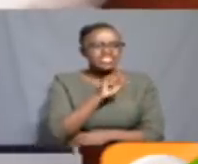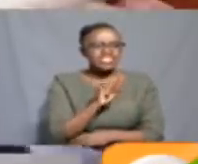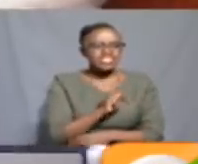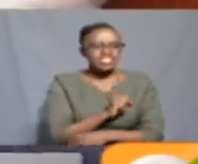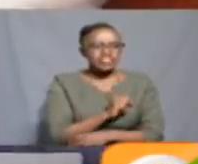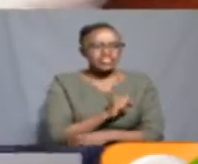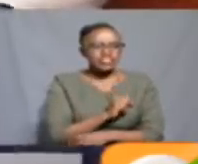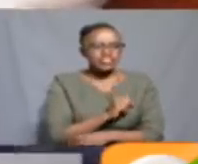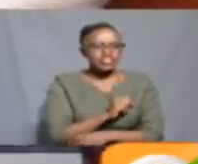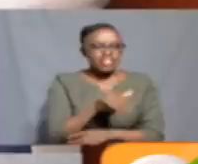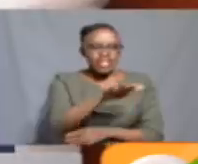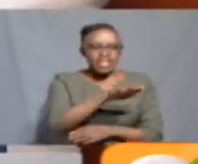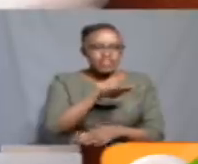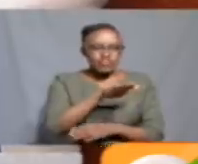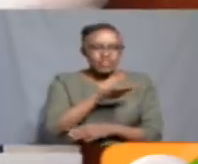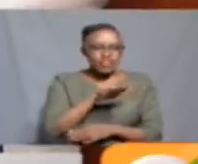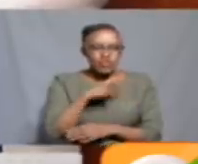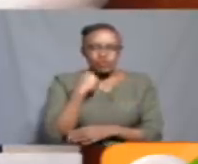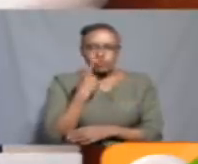Environment.